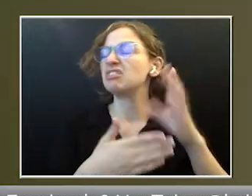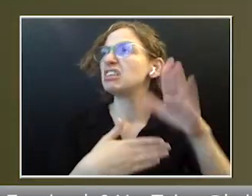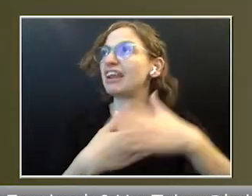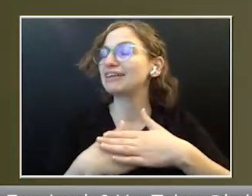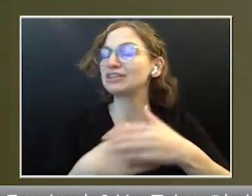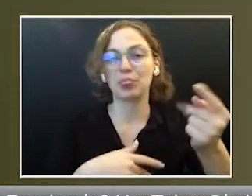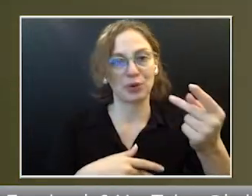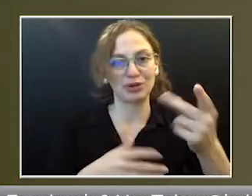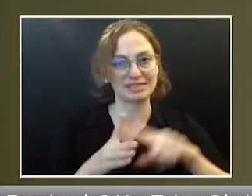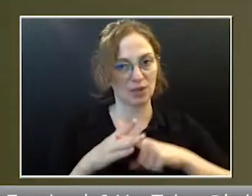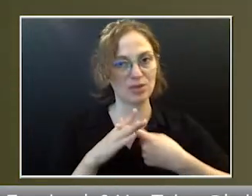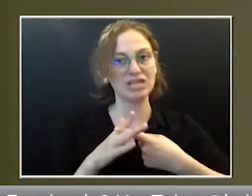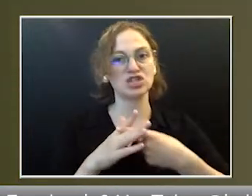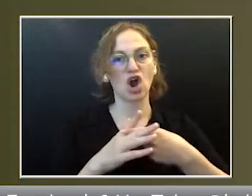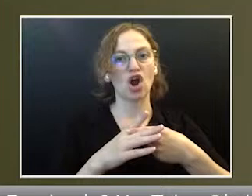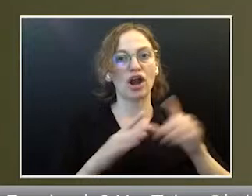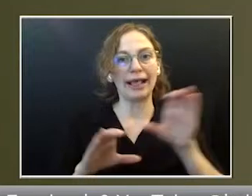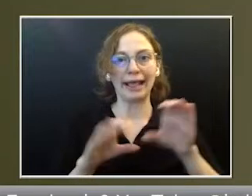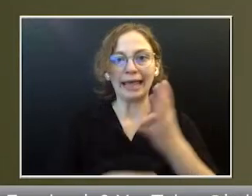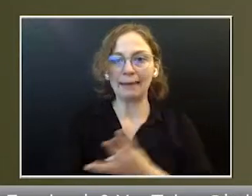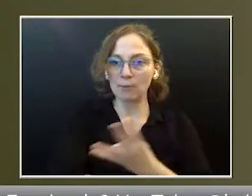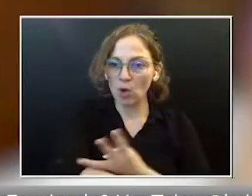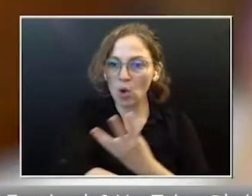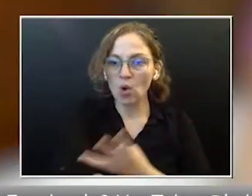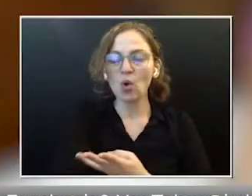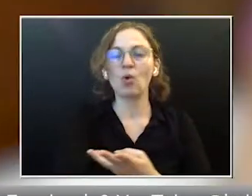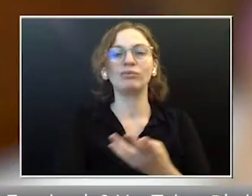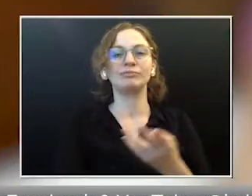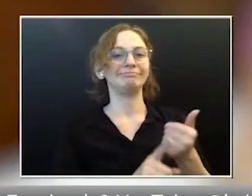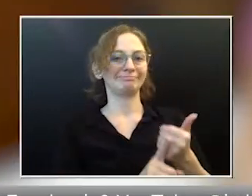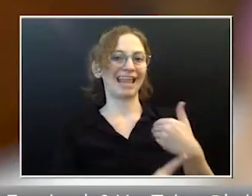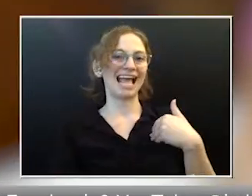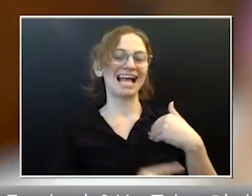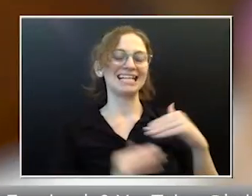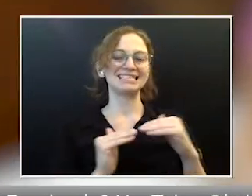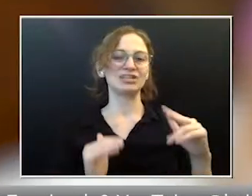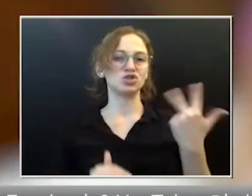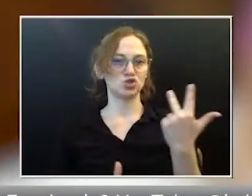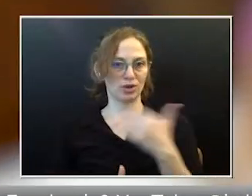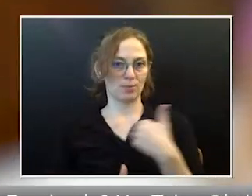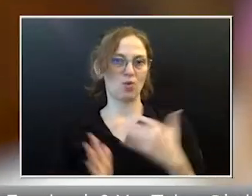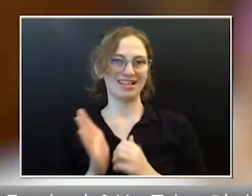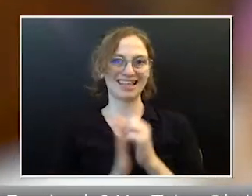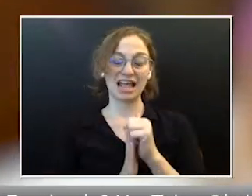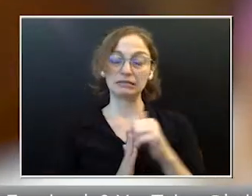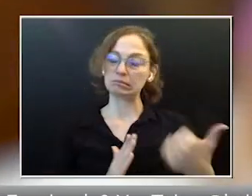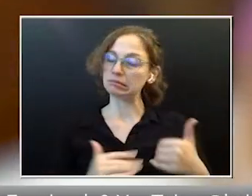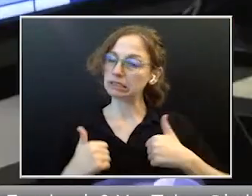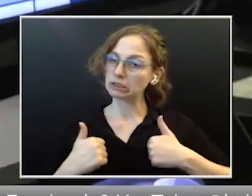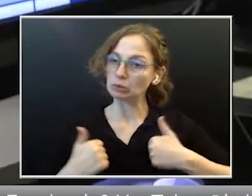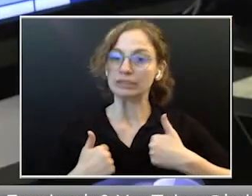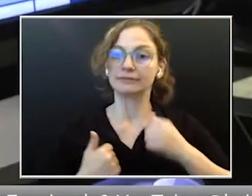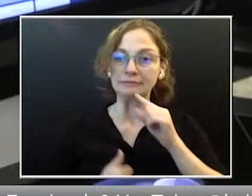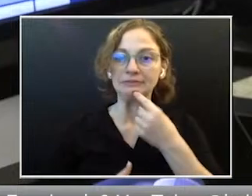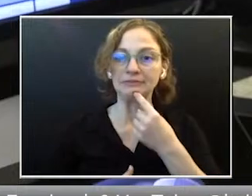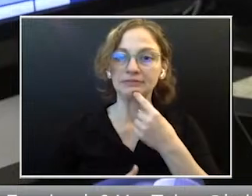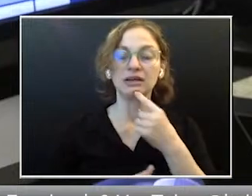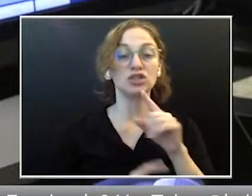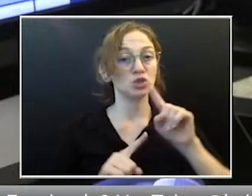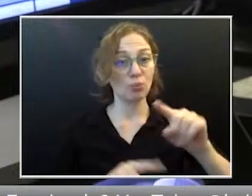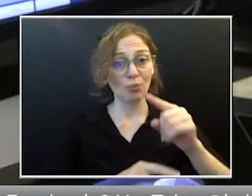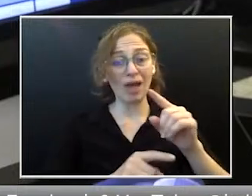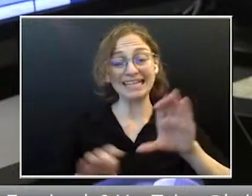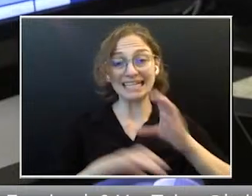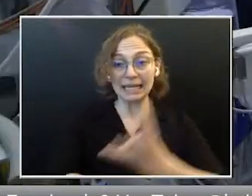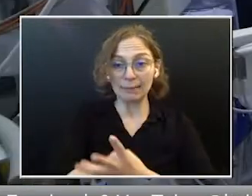had stage 3 breast cancer, and it was aggressive. She had weekly chemotherapy treatments for a year, followed by radiation